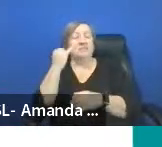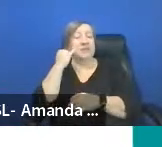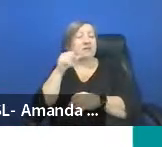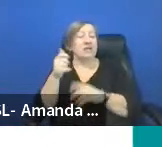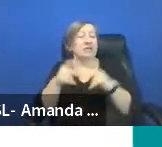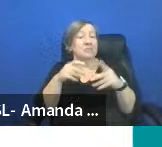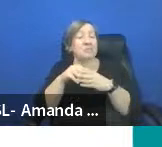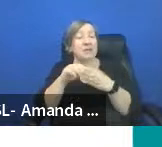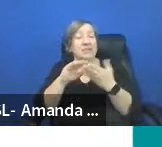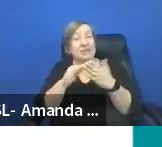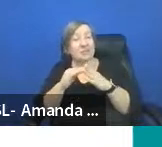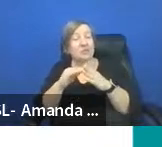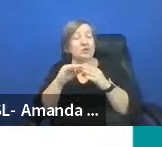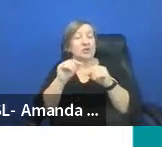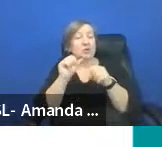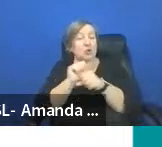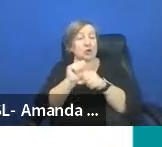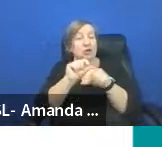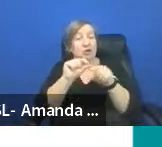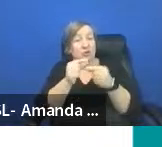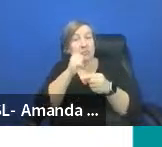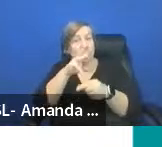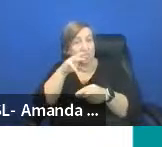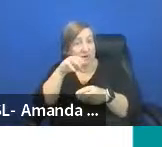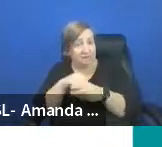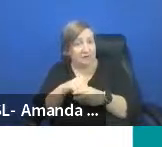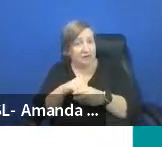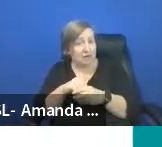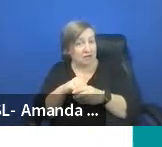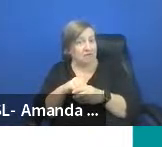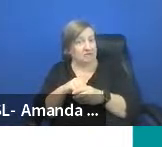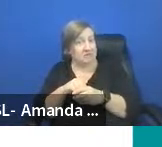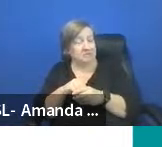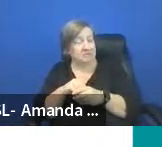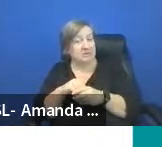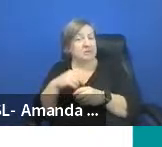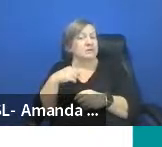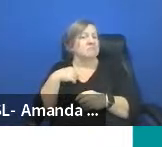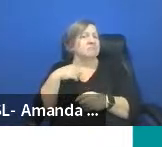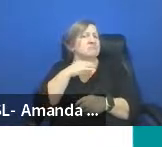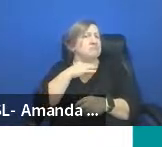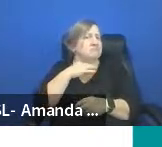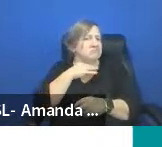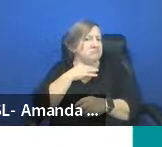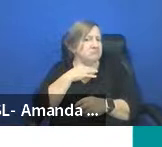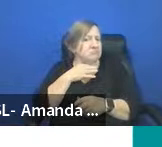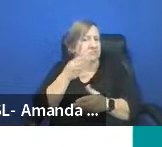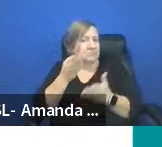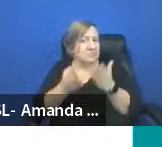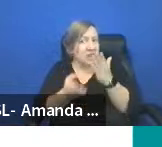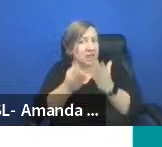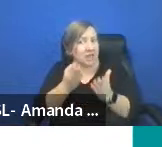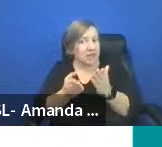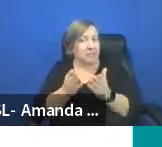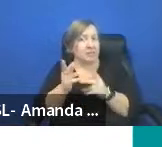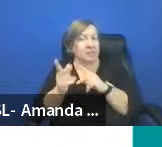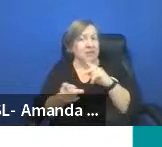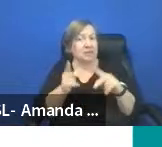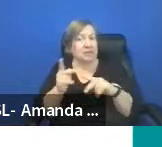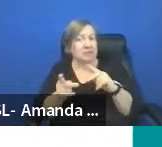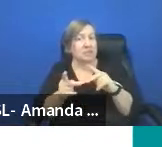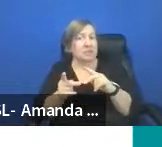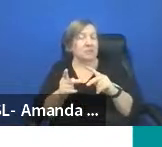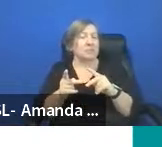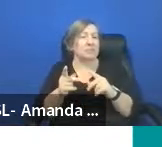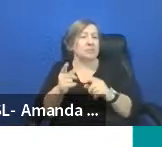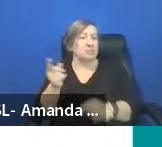community working groups that we had involved. And I'm curious if maybe there might be some folks that